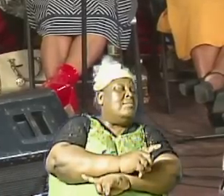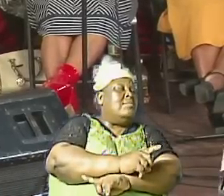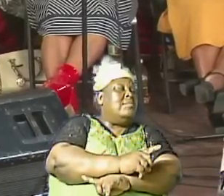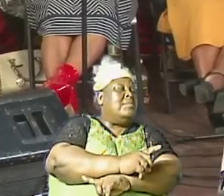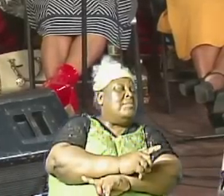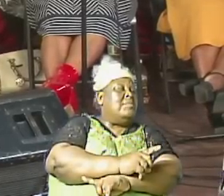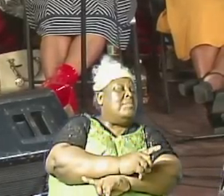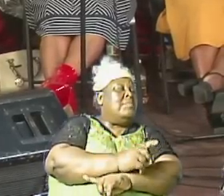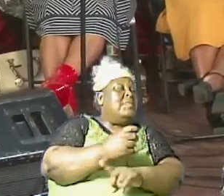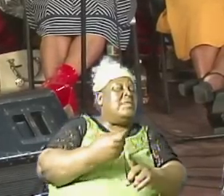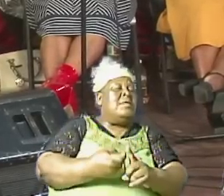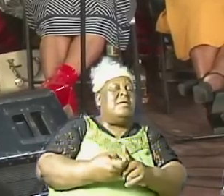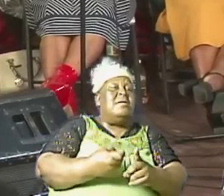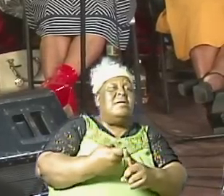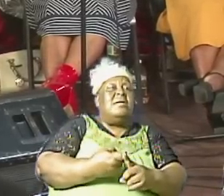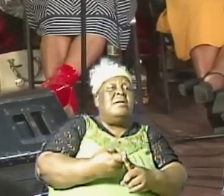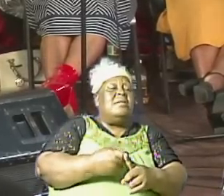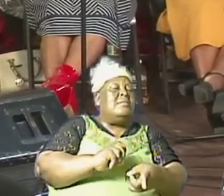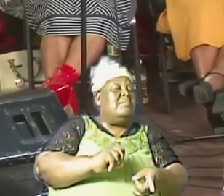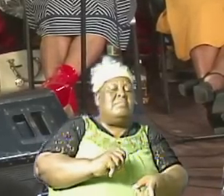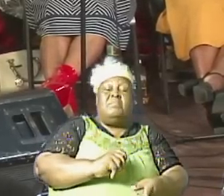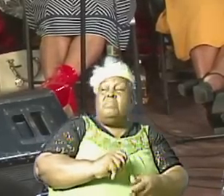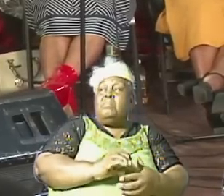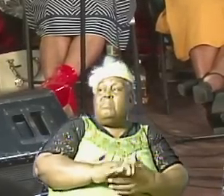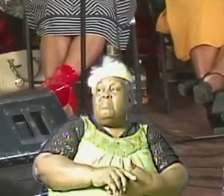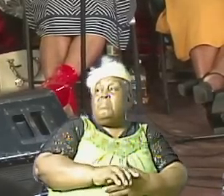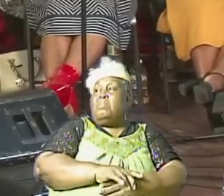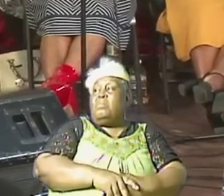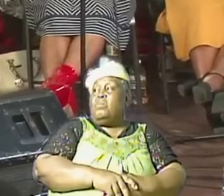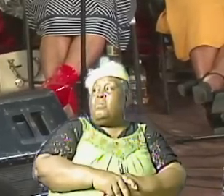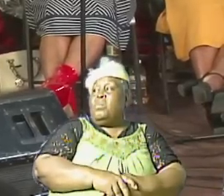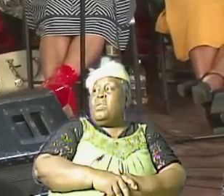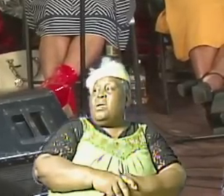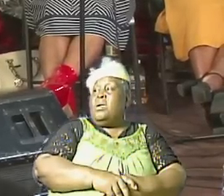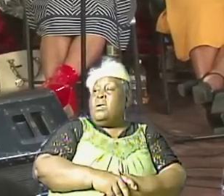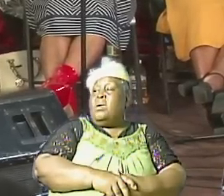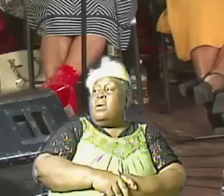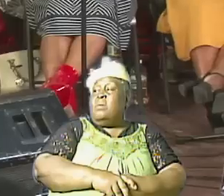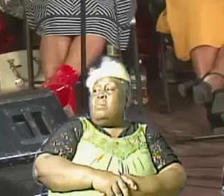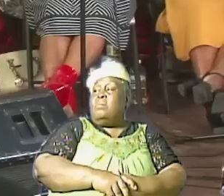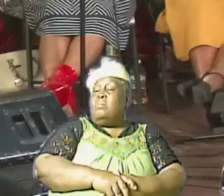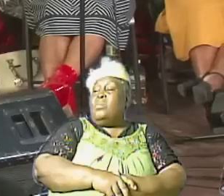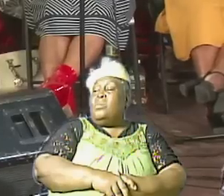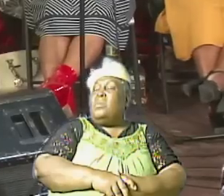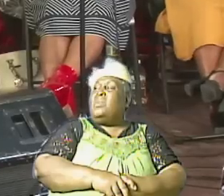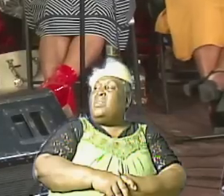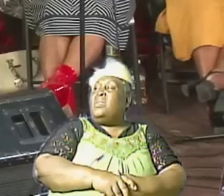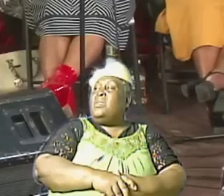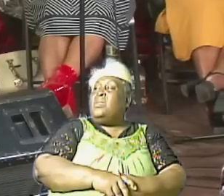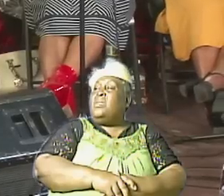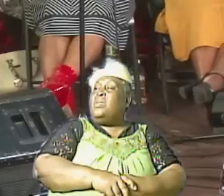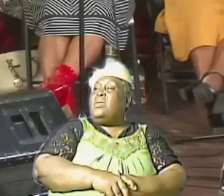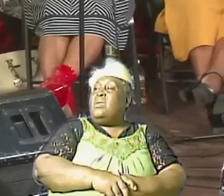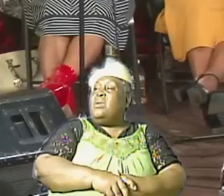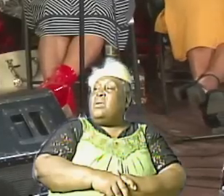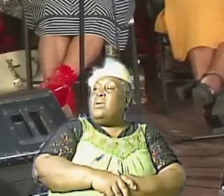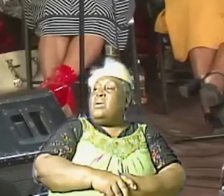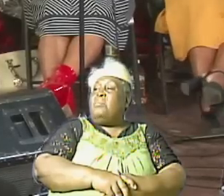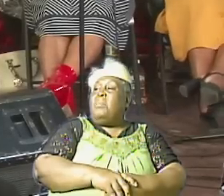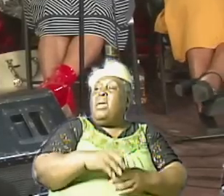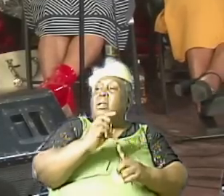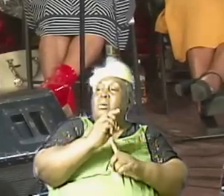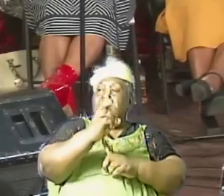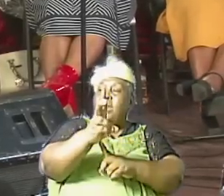from the last clause of the Apostle Peter. Well, he wasn't